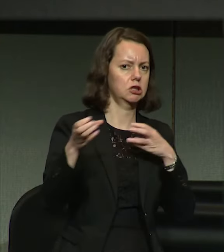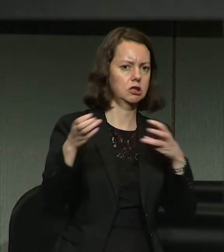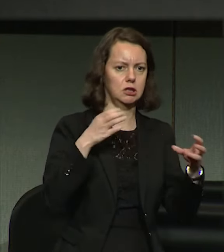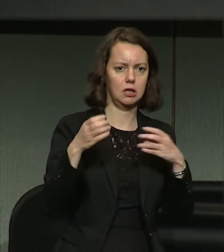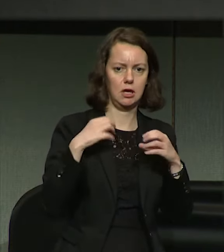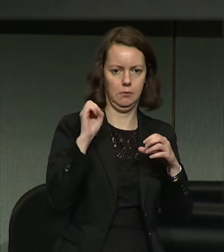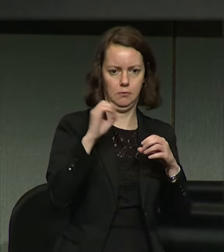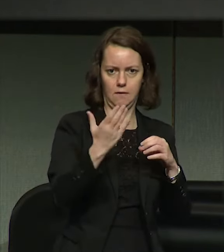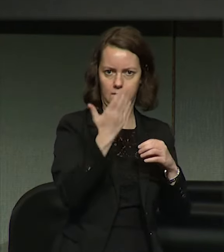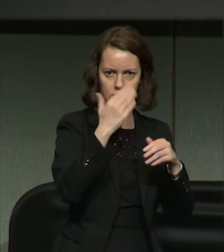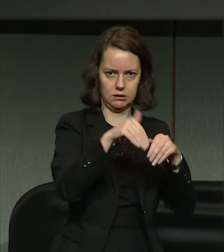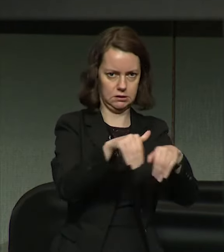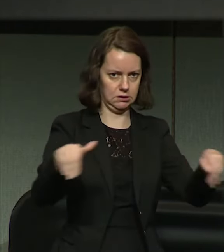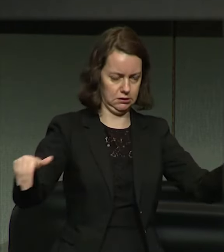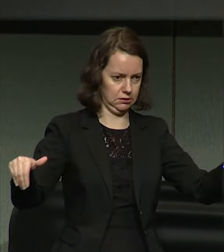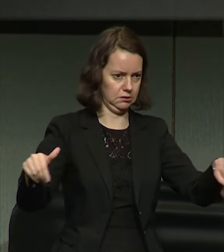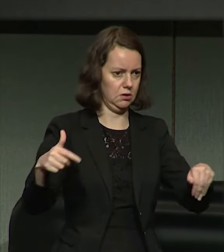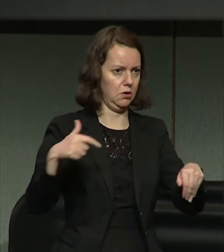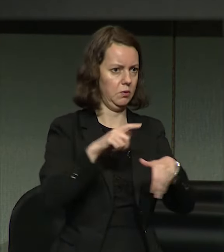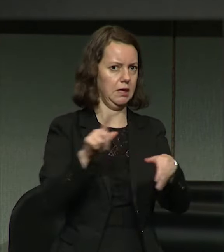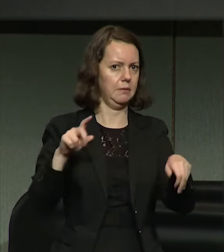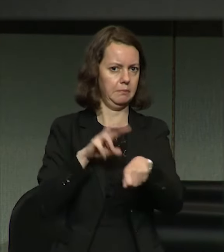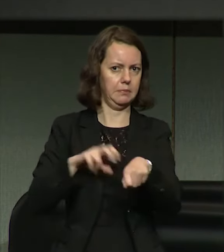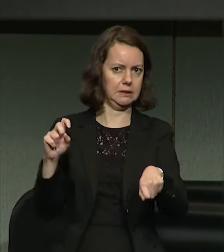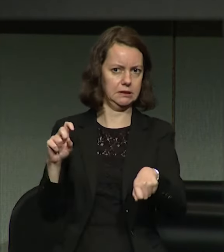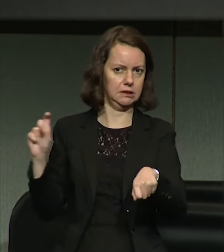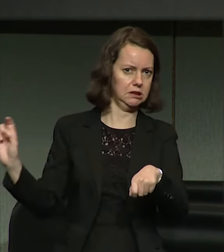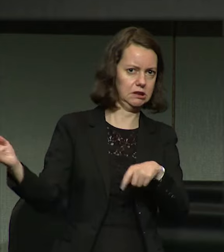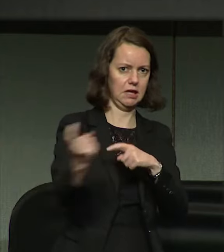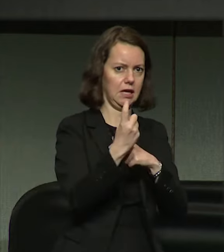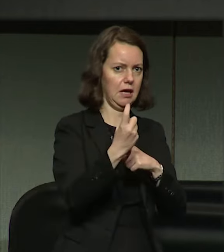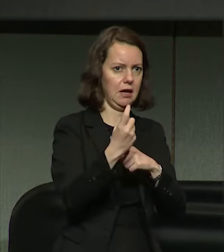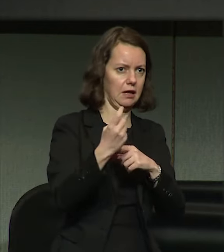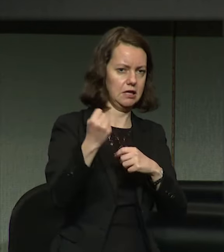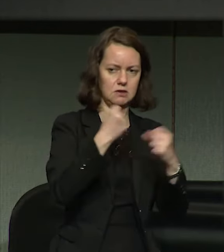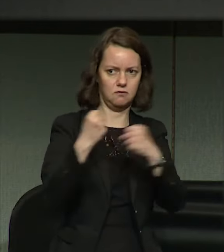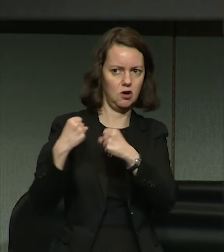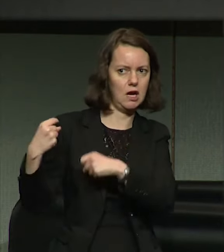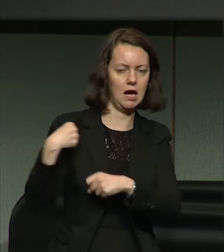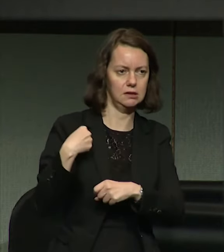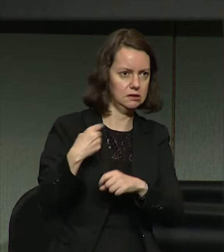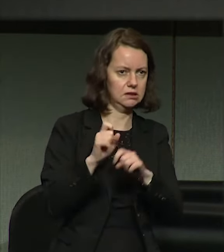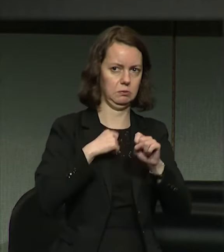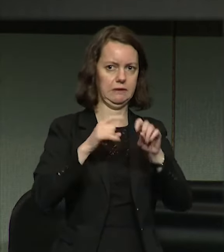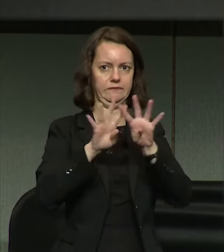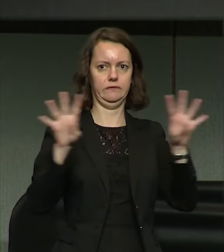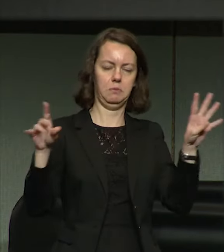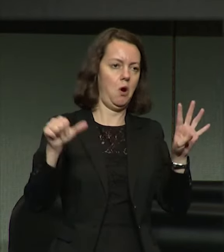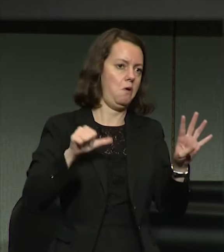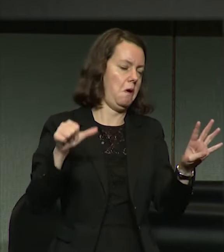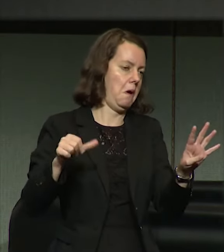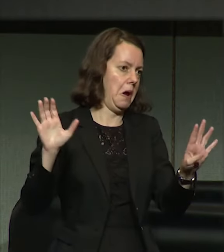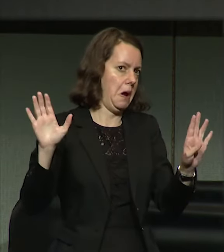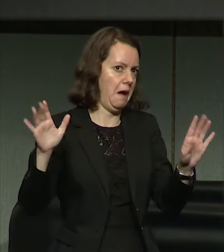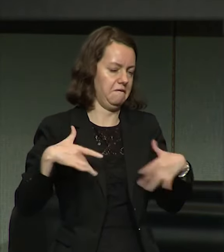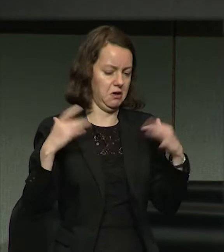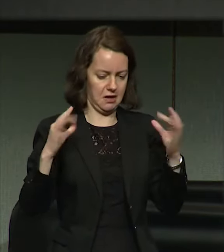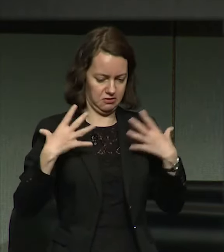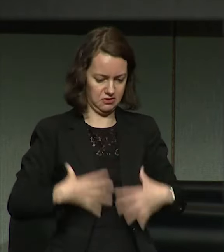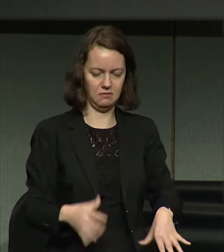up the front while they stayed back, because the cops would get to us first and flog the hell out of us. But it was okay, because we didn't feel